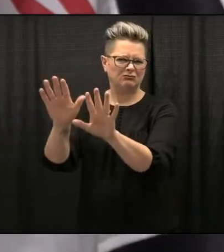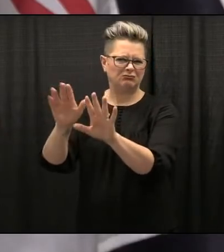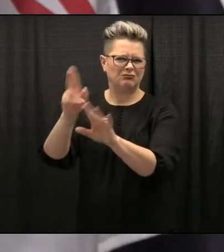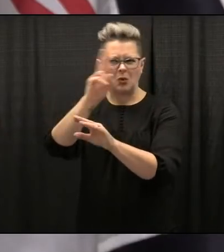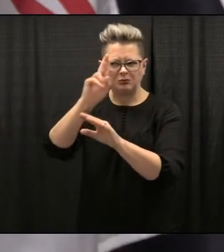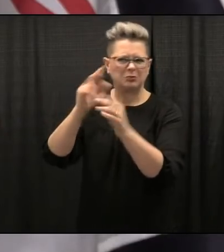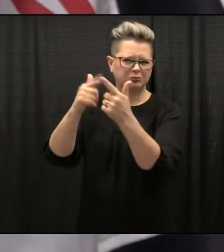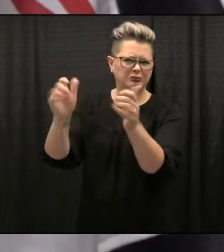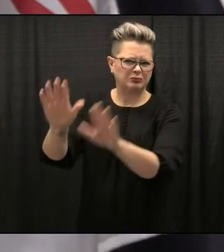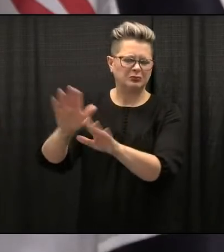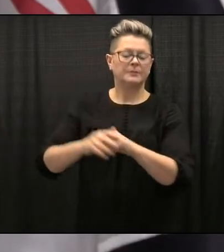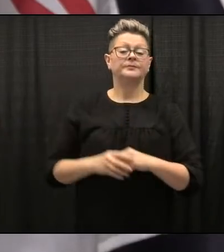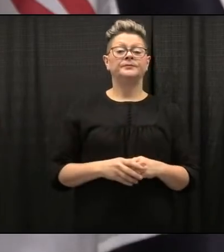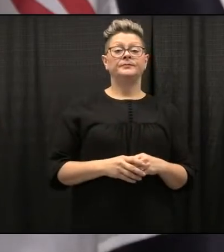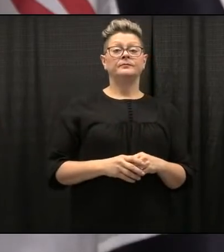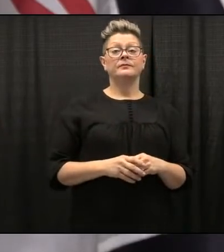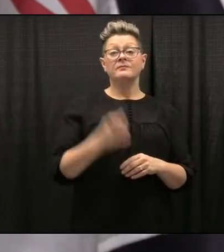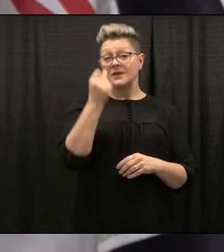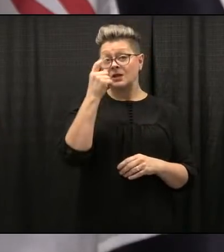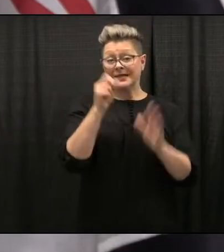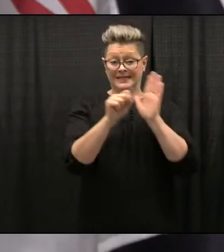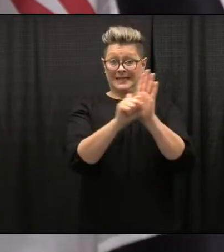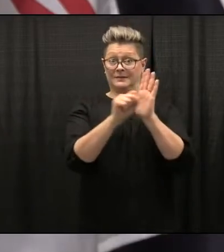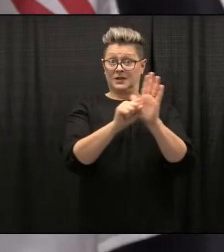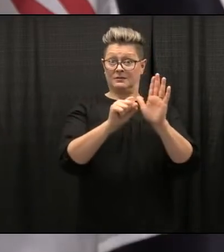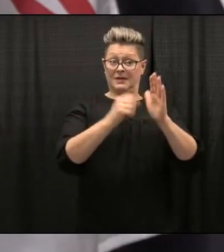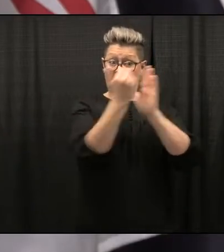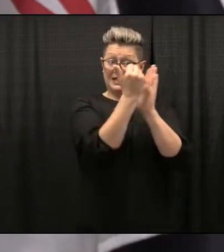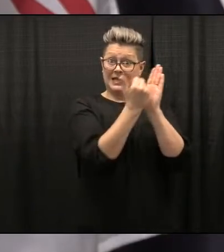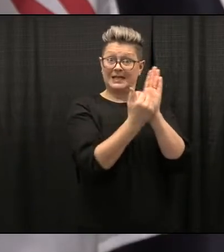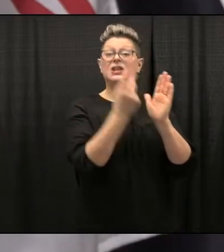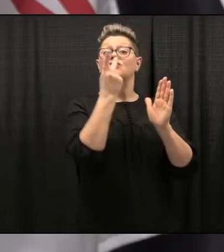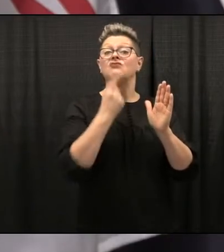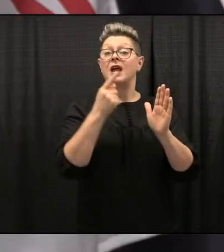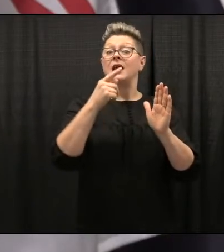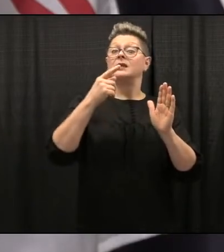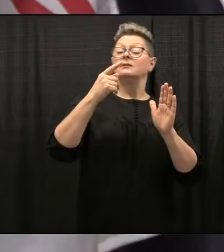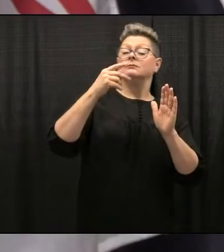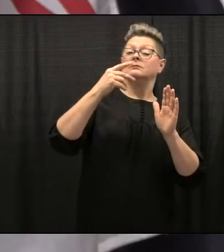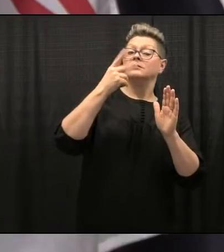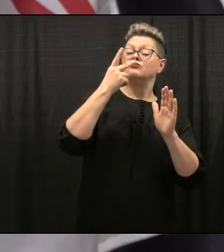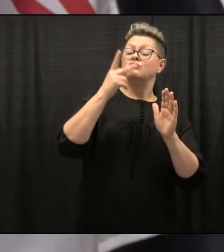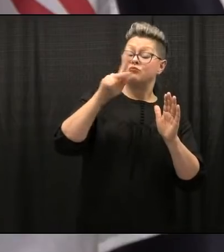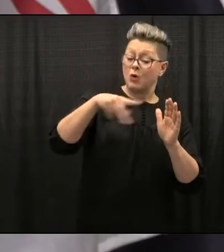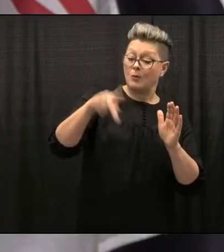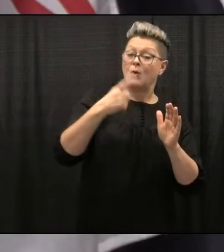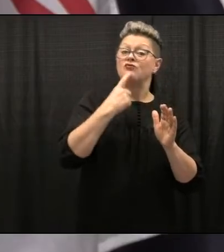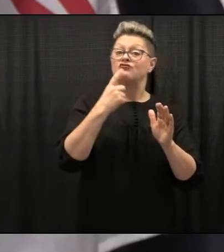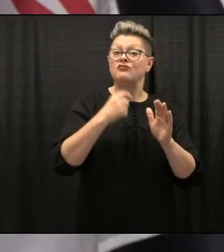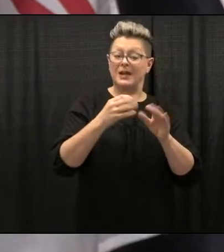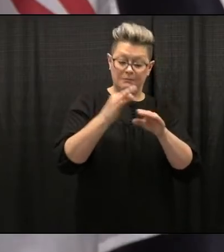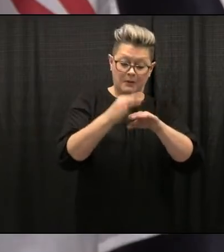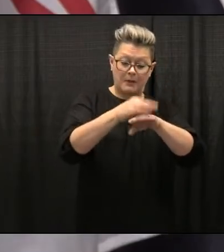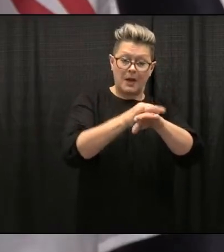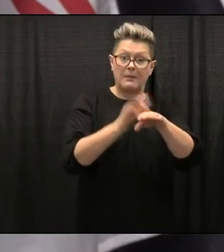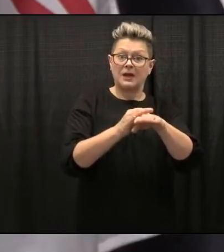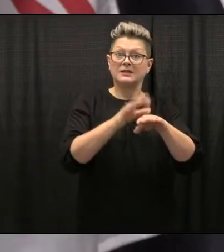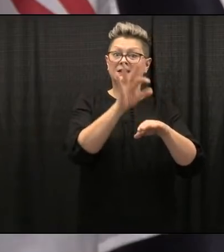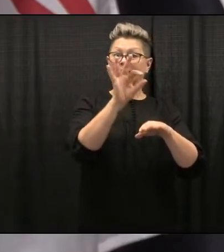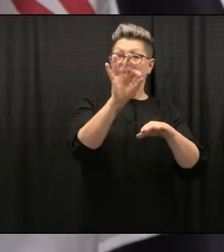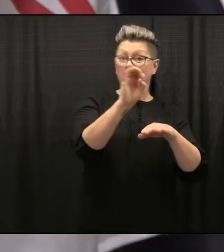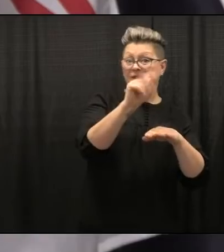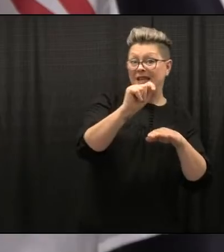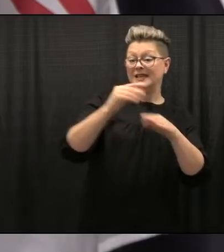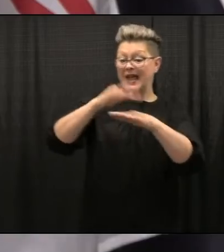Additionally, we have updated our symptom list to remove red or purple spots on the hands or feet. This is a symptom that generally happens later